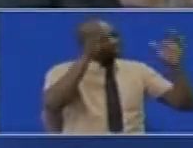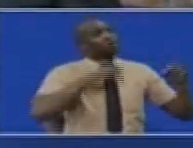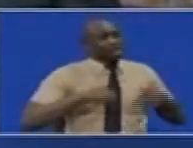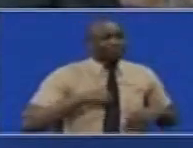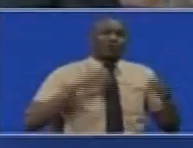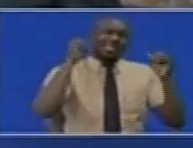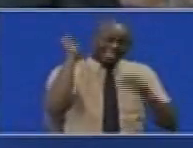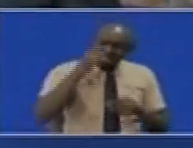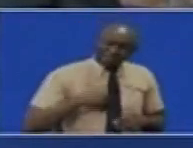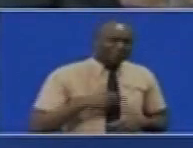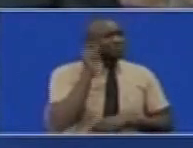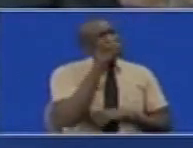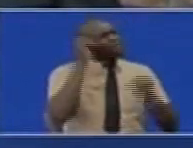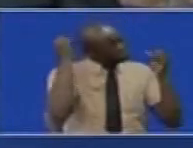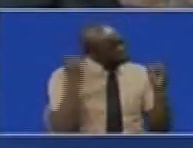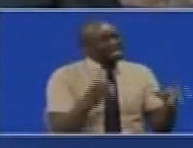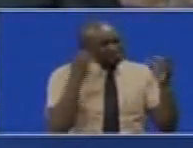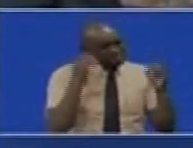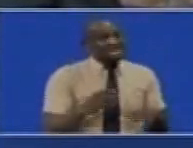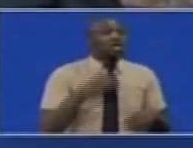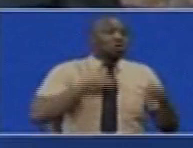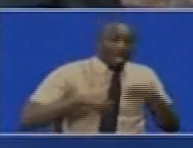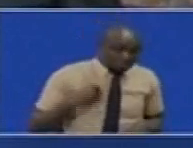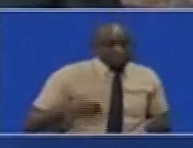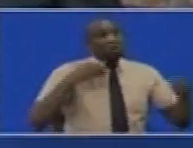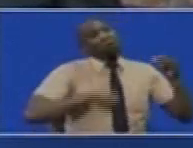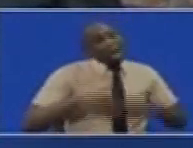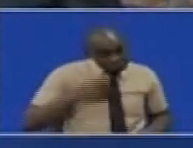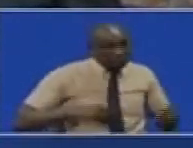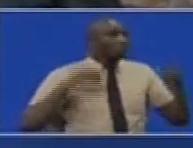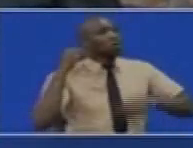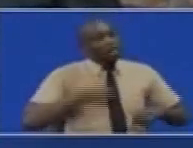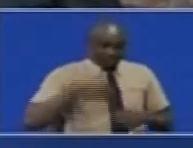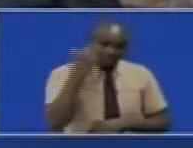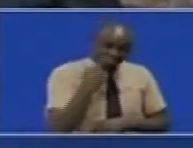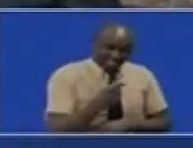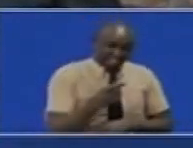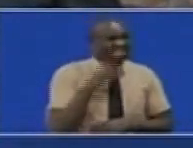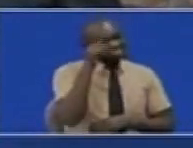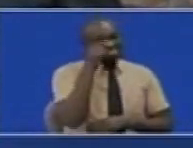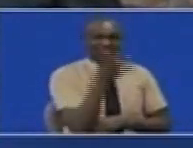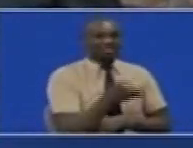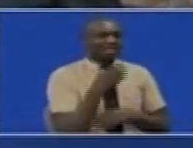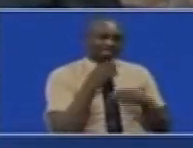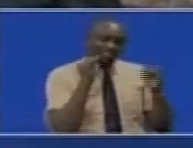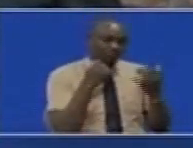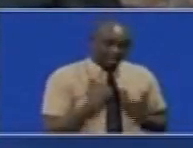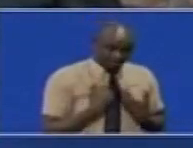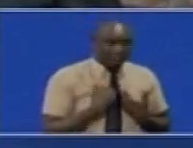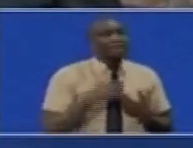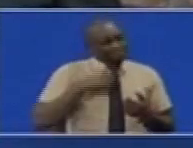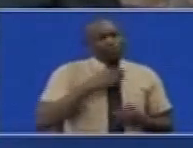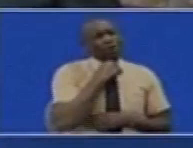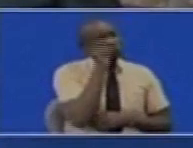seen many cases. We report on that every other day here on KTN News. And many want to see those being implicated and that are